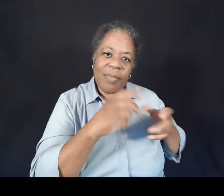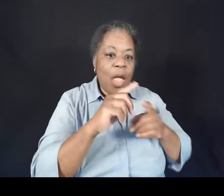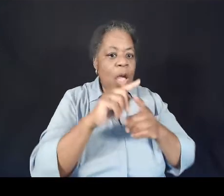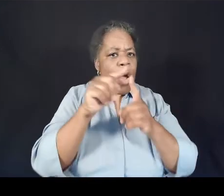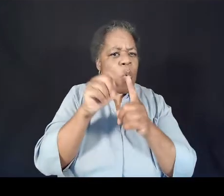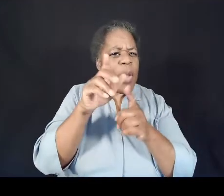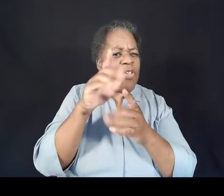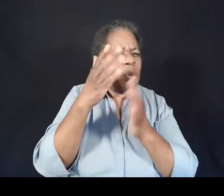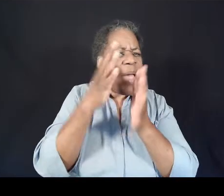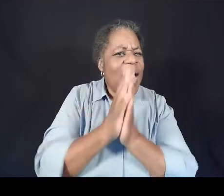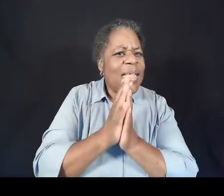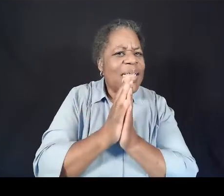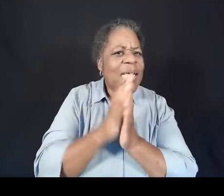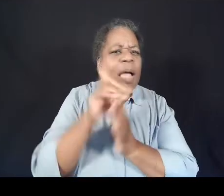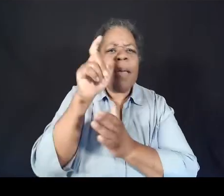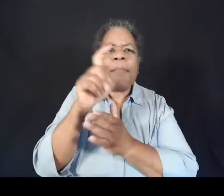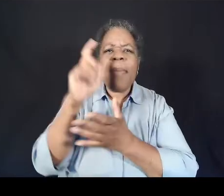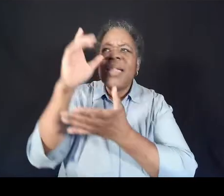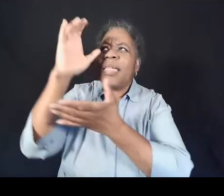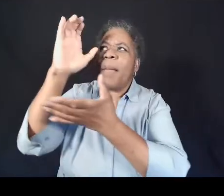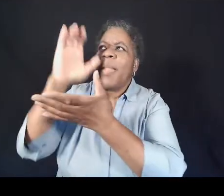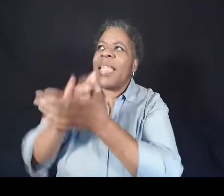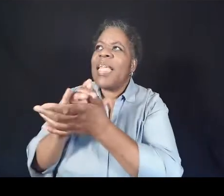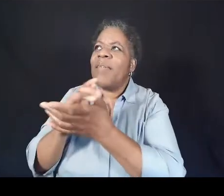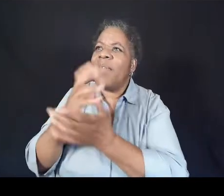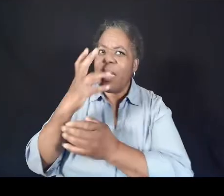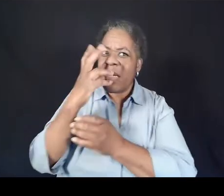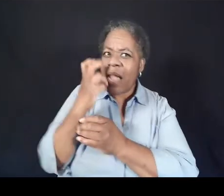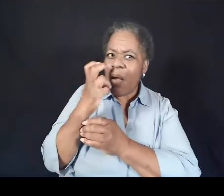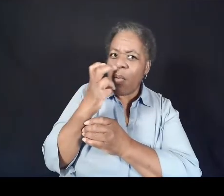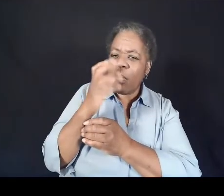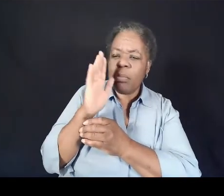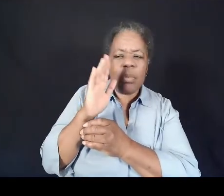must believe and not doubt.